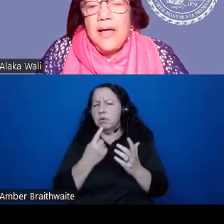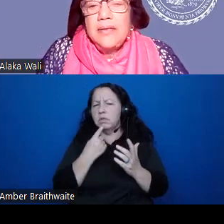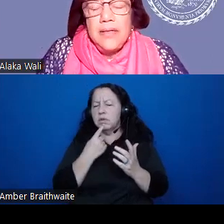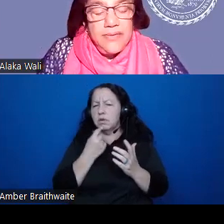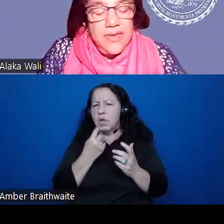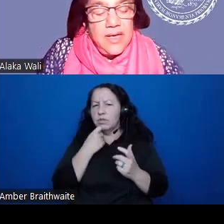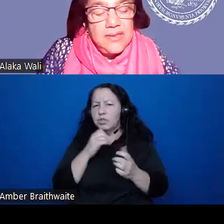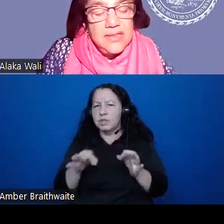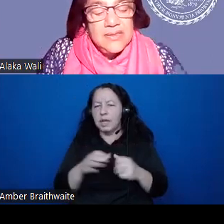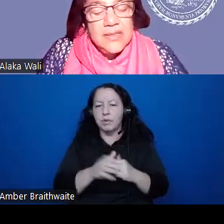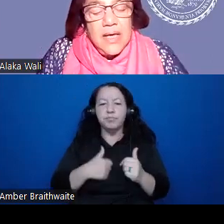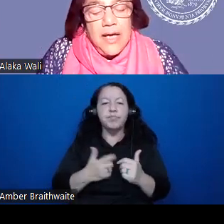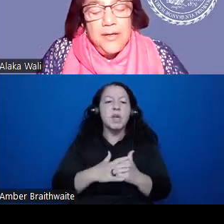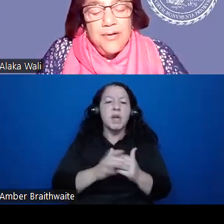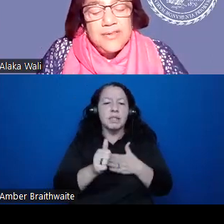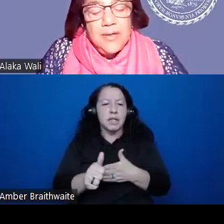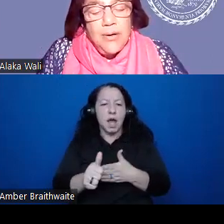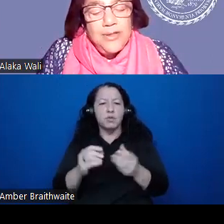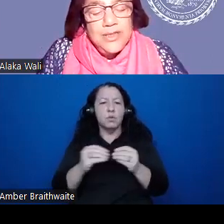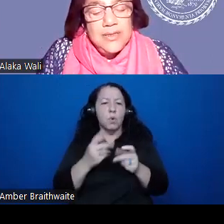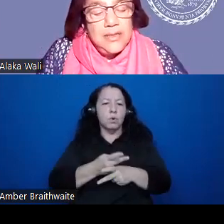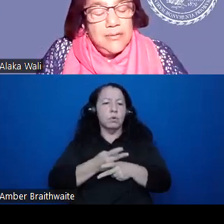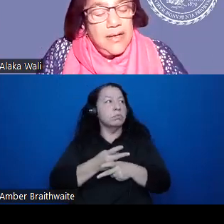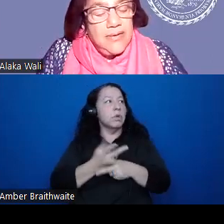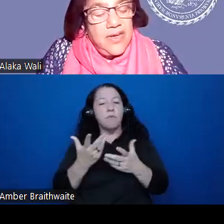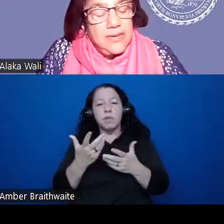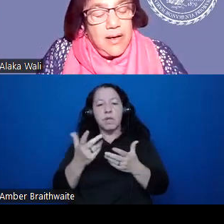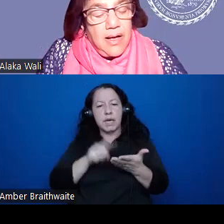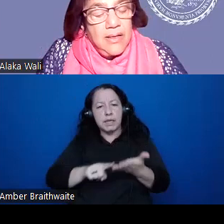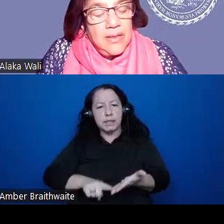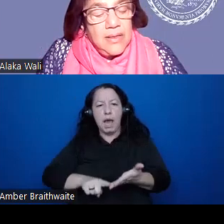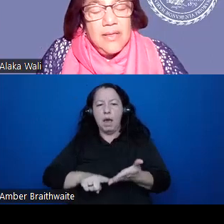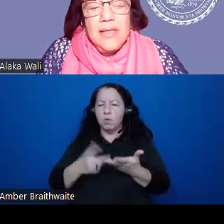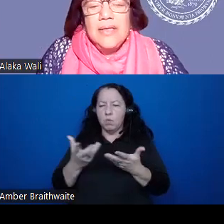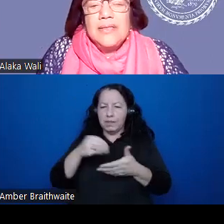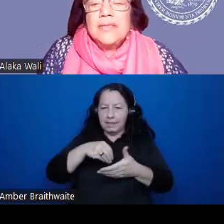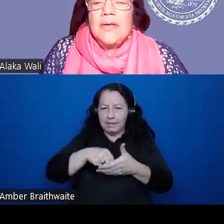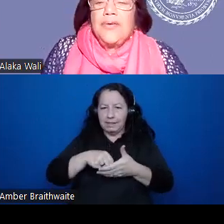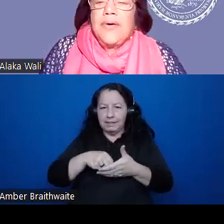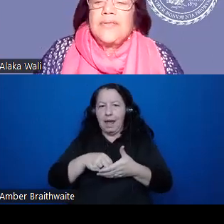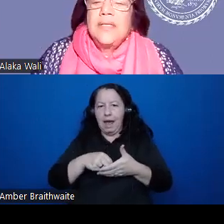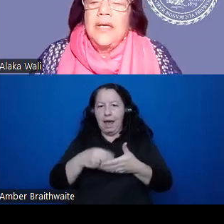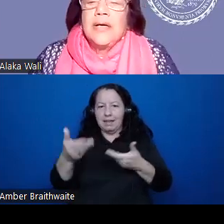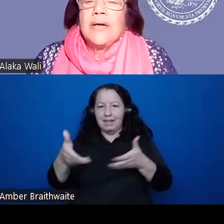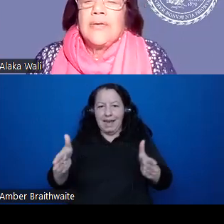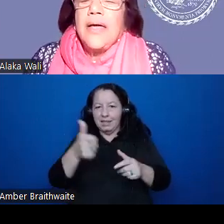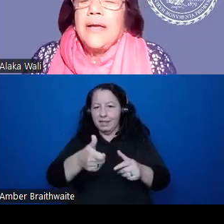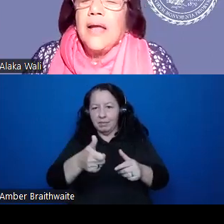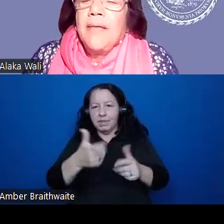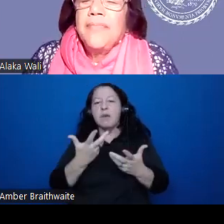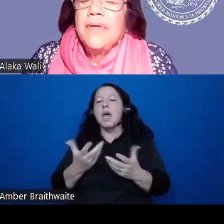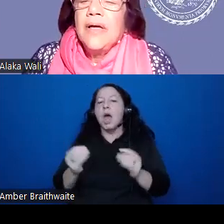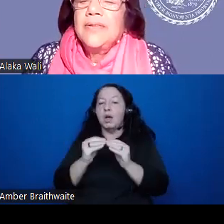the content of the cases and notice the urgency to renovate the hall. So you can see here